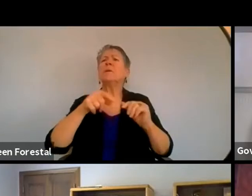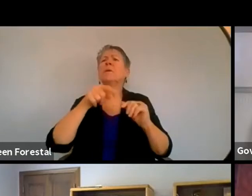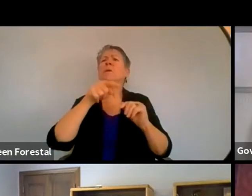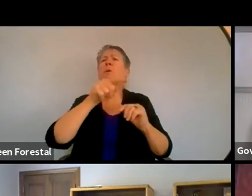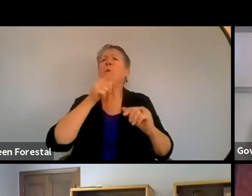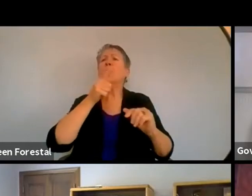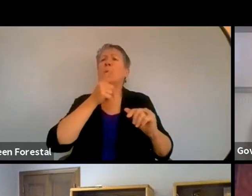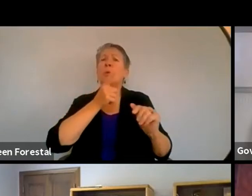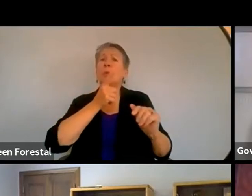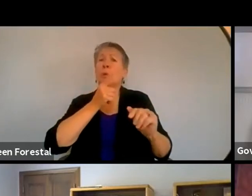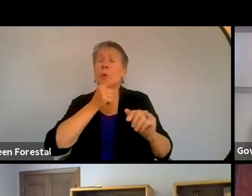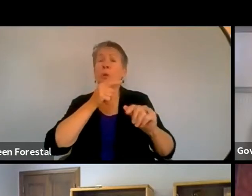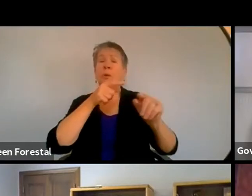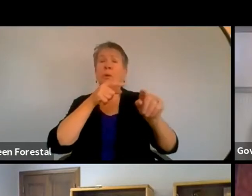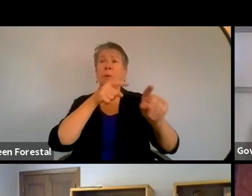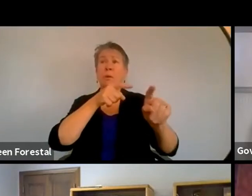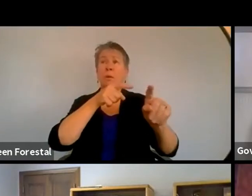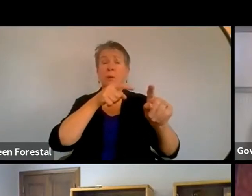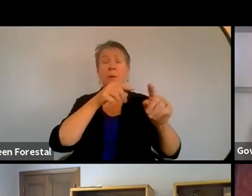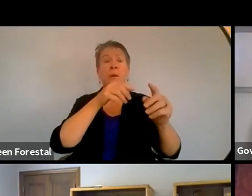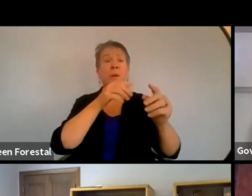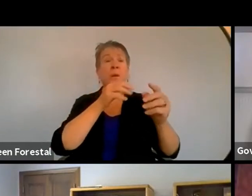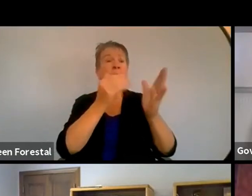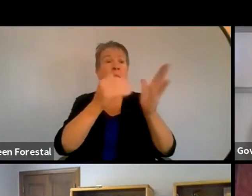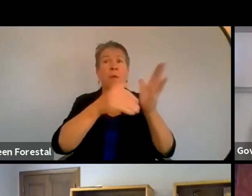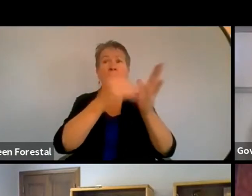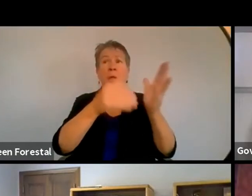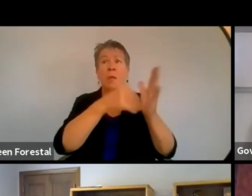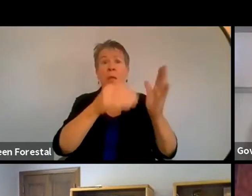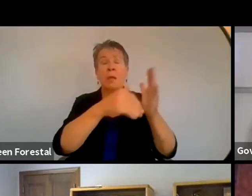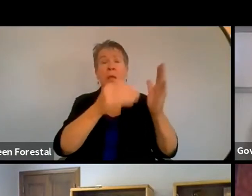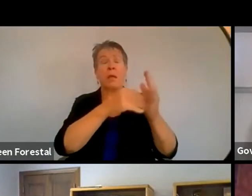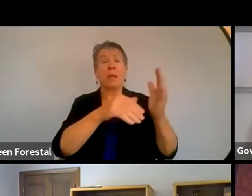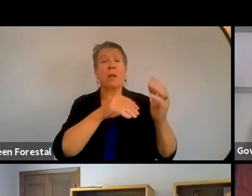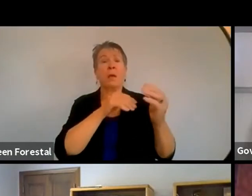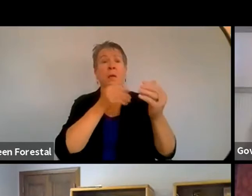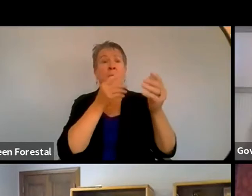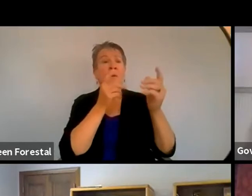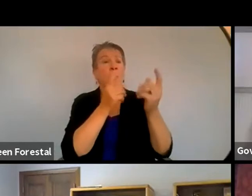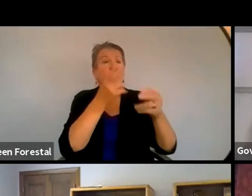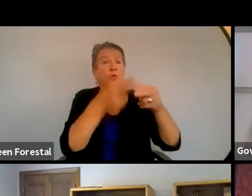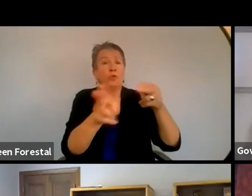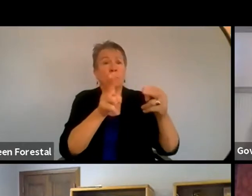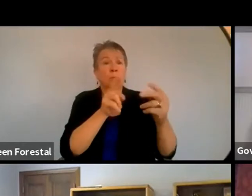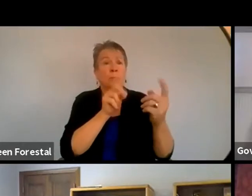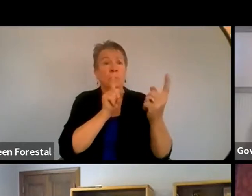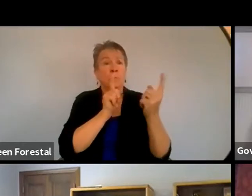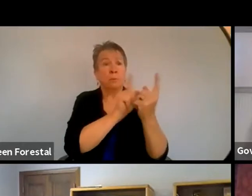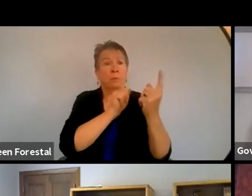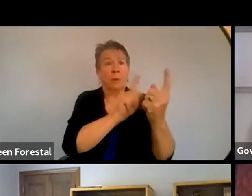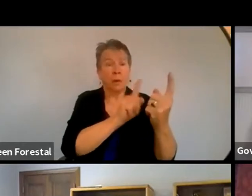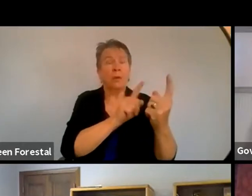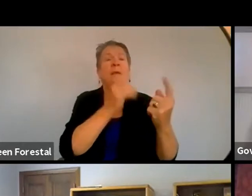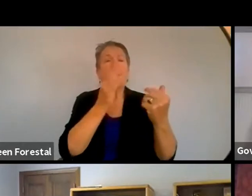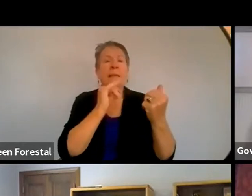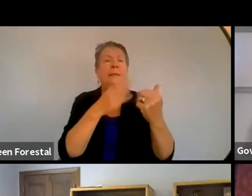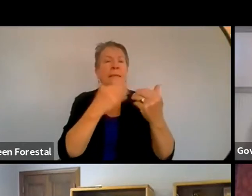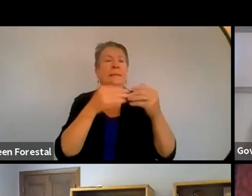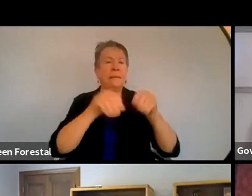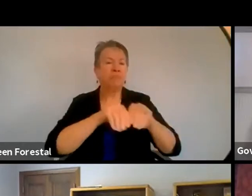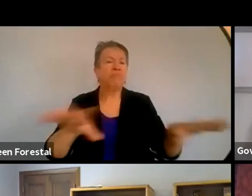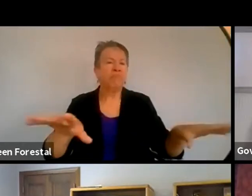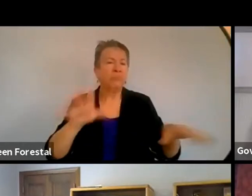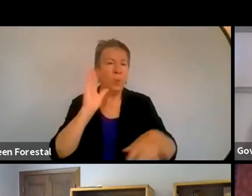virus. The new guideline defines close contact as being within 6 feet of an infected person for a total